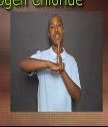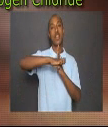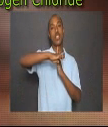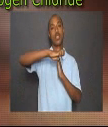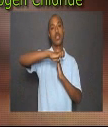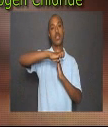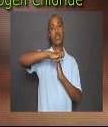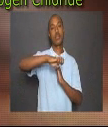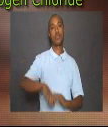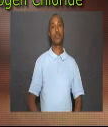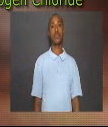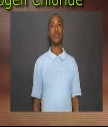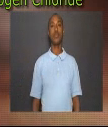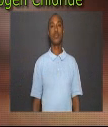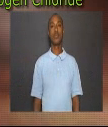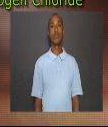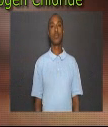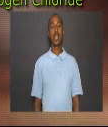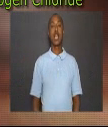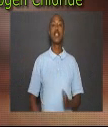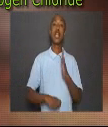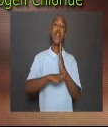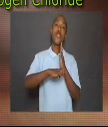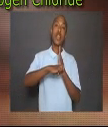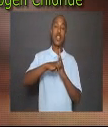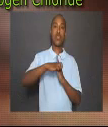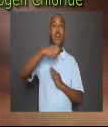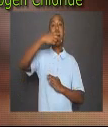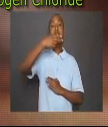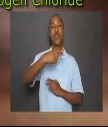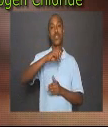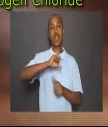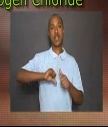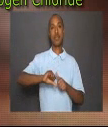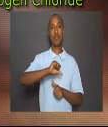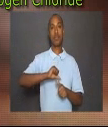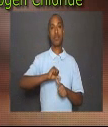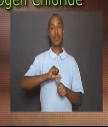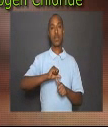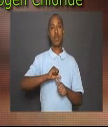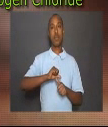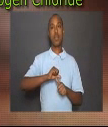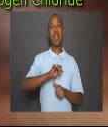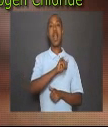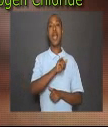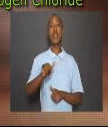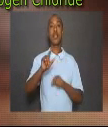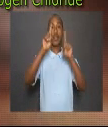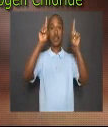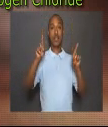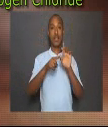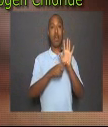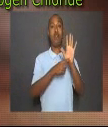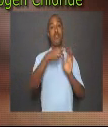configuration. The configuration of the hydrogen atom will be like that of